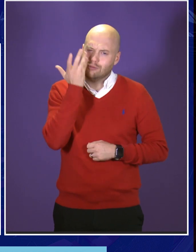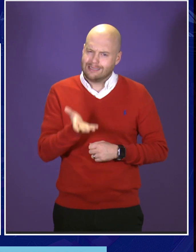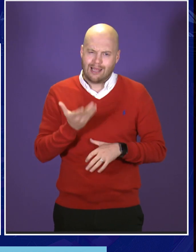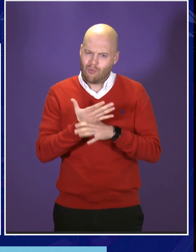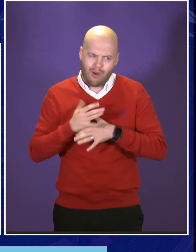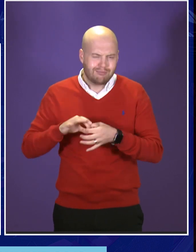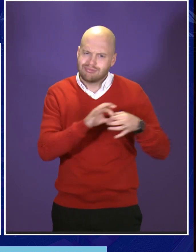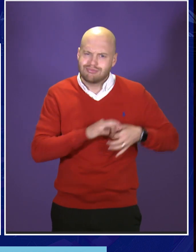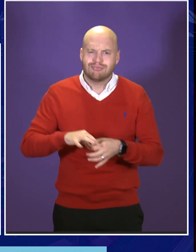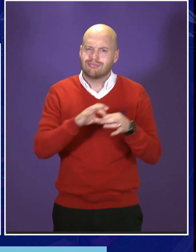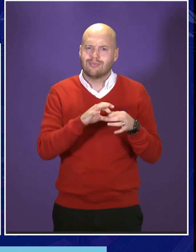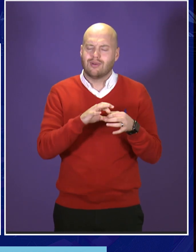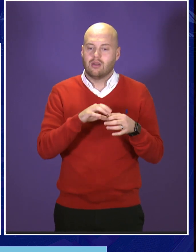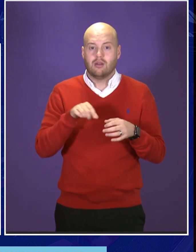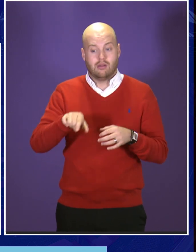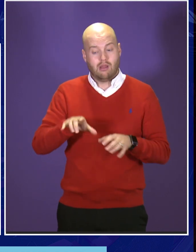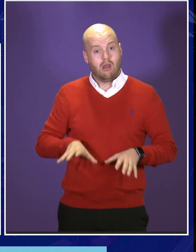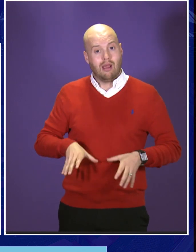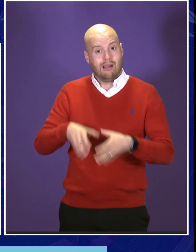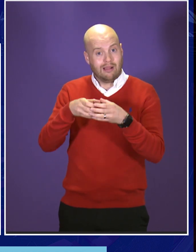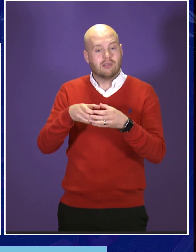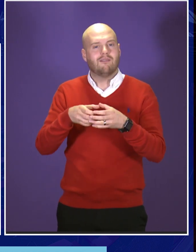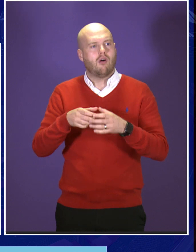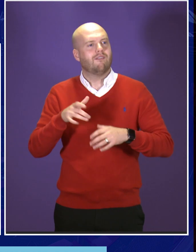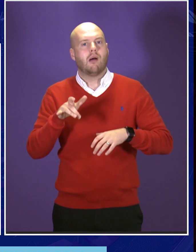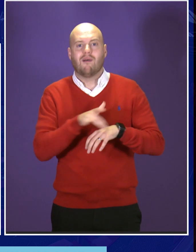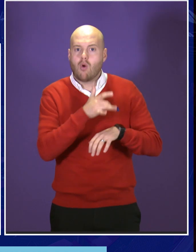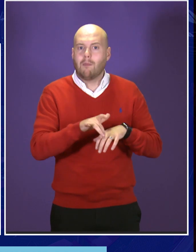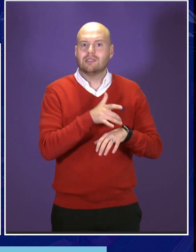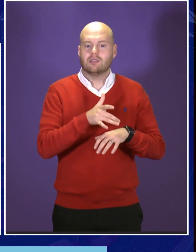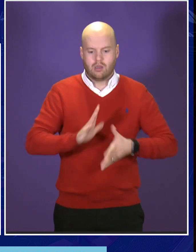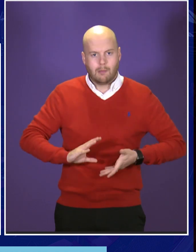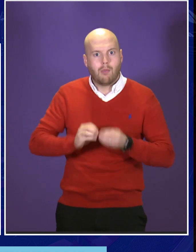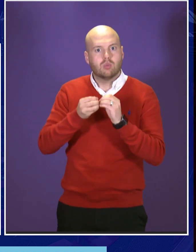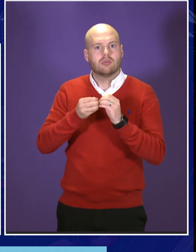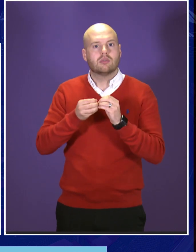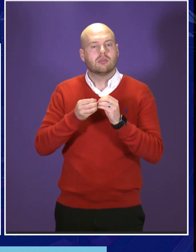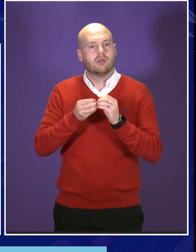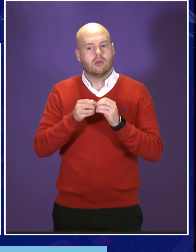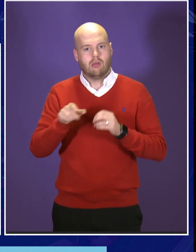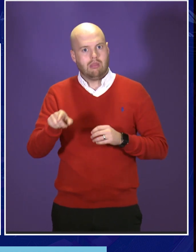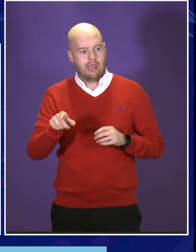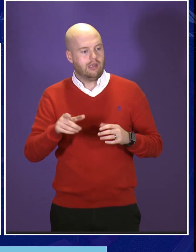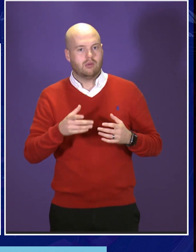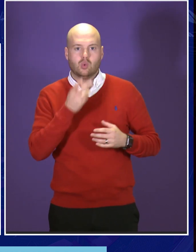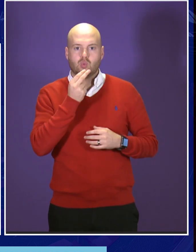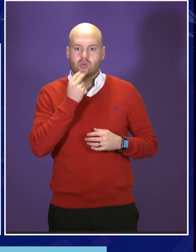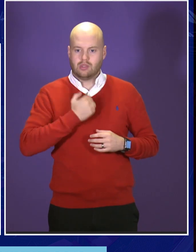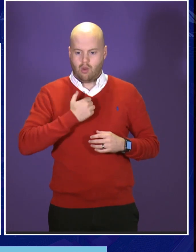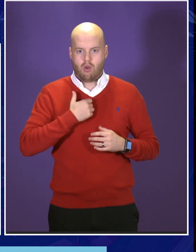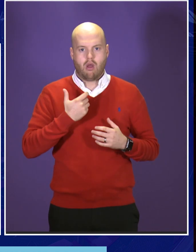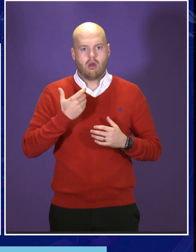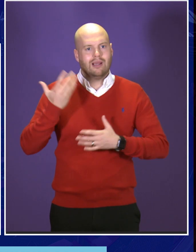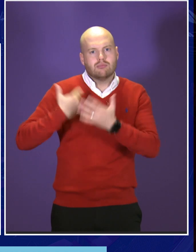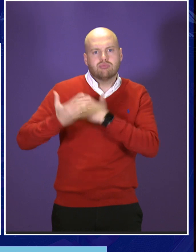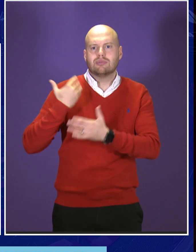Initiative, a collective of venerated composer, arrangers, and performers who create new music inspired by their own deep roots and their